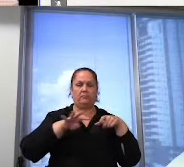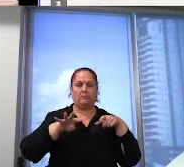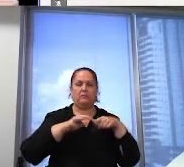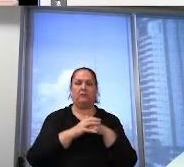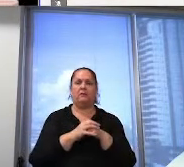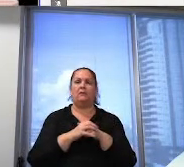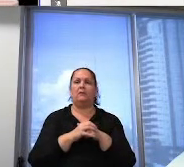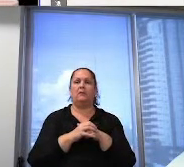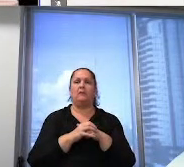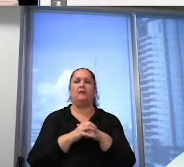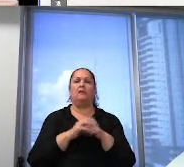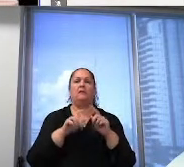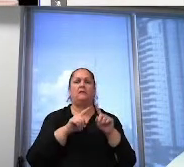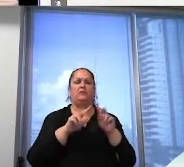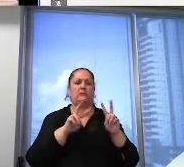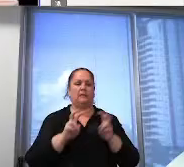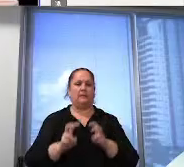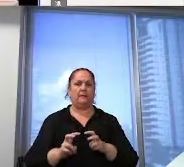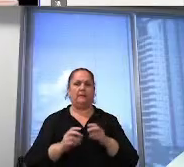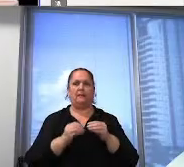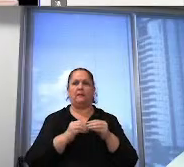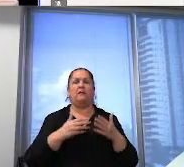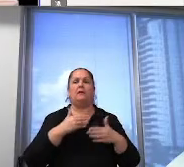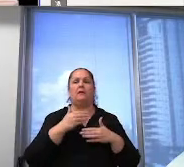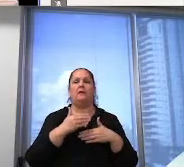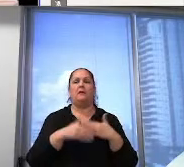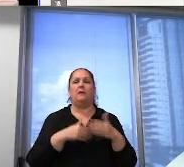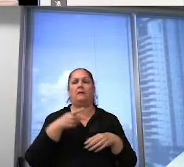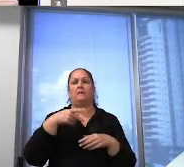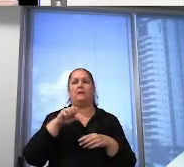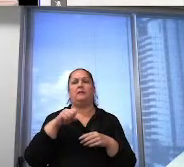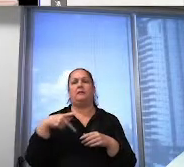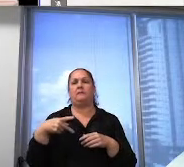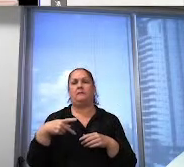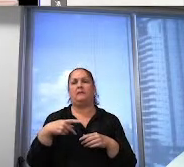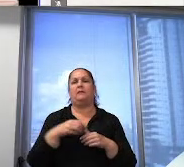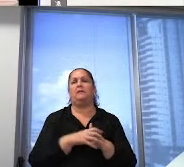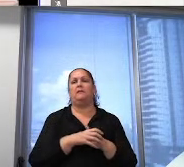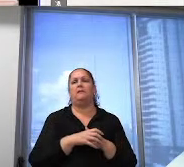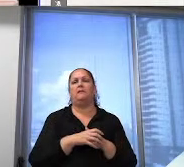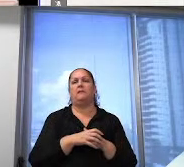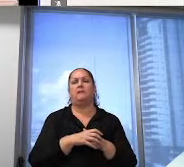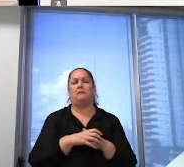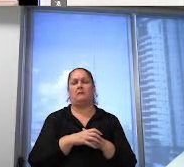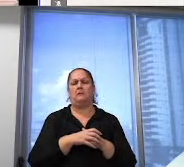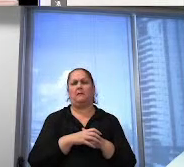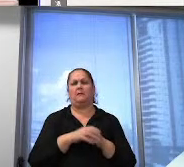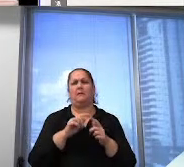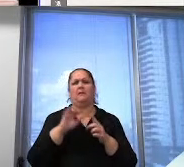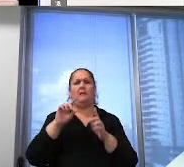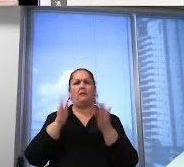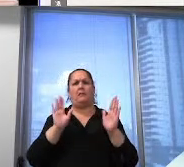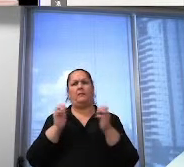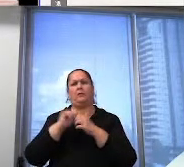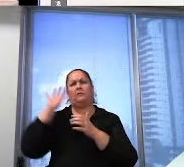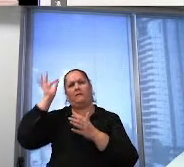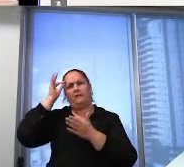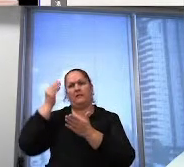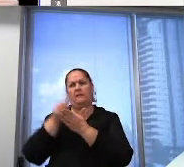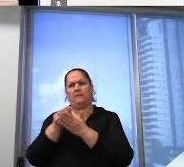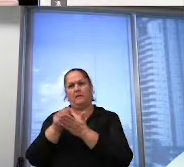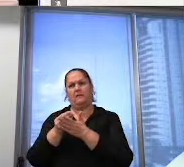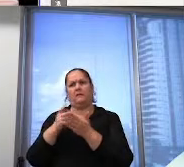1B. And the main subtopics here are progress on the PSP, the NFC projects versus the federally